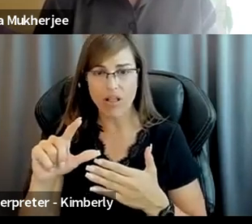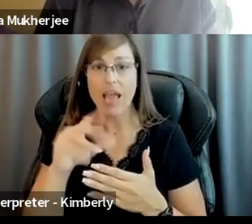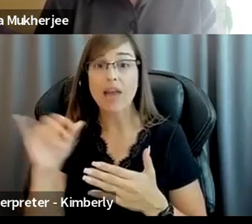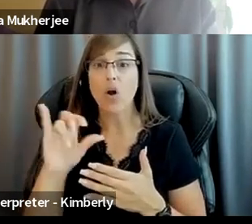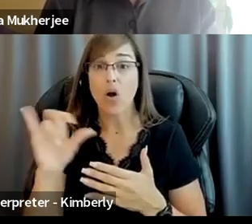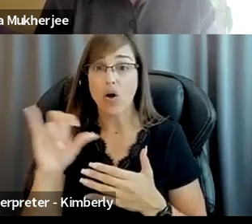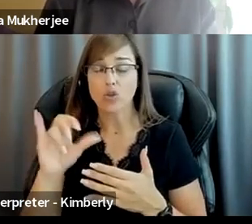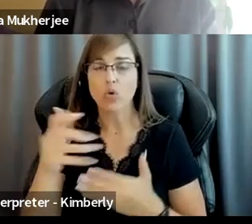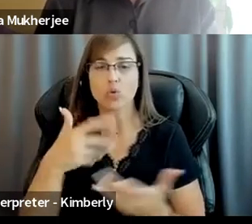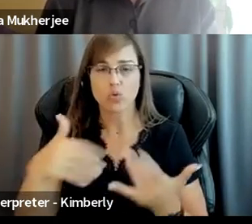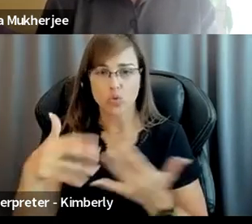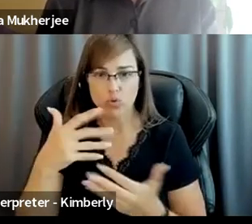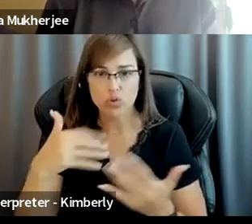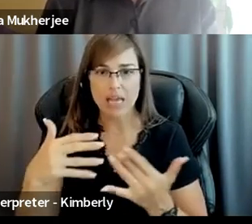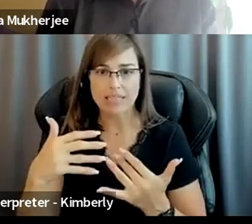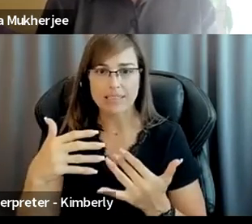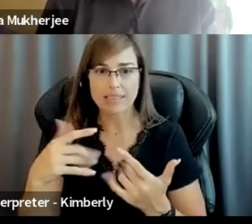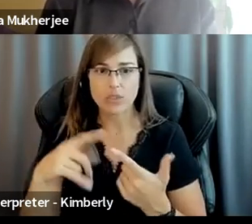been